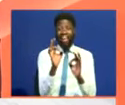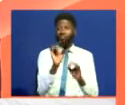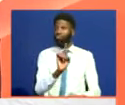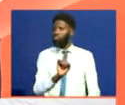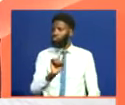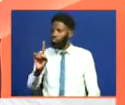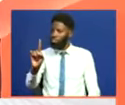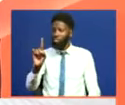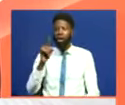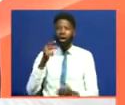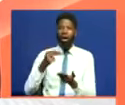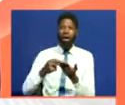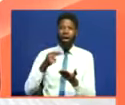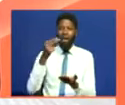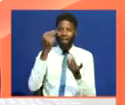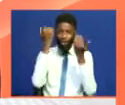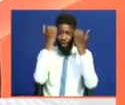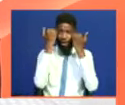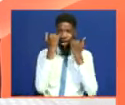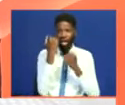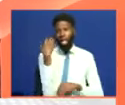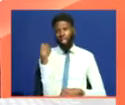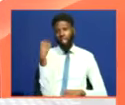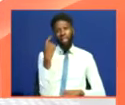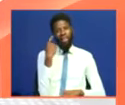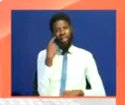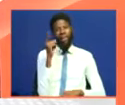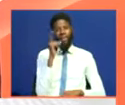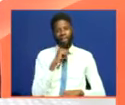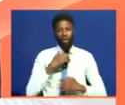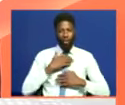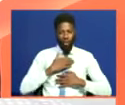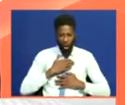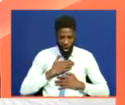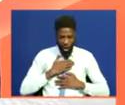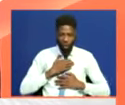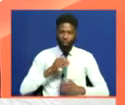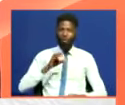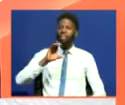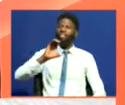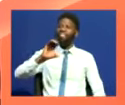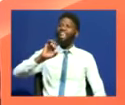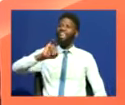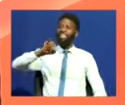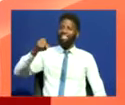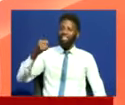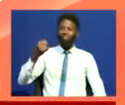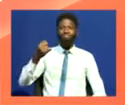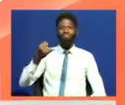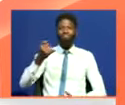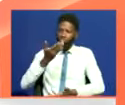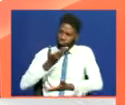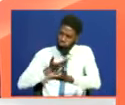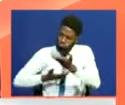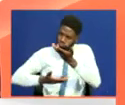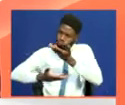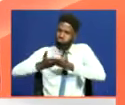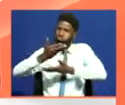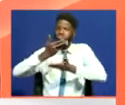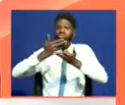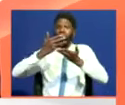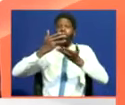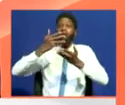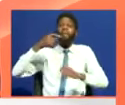that our very honorable Chief Justice has had a conversation with the President to be able to increase the number of